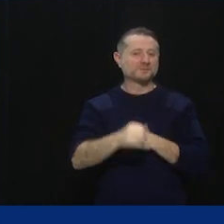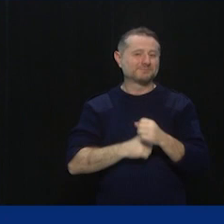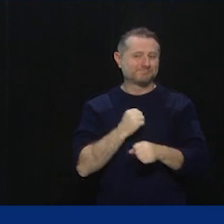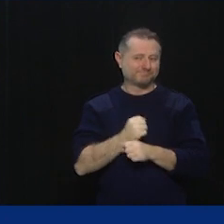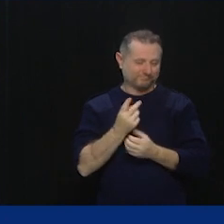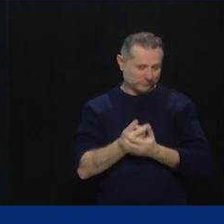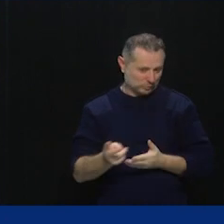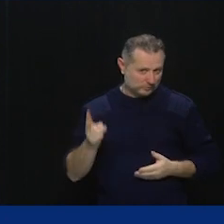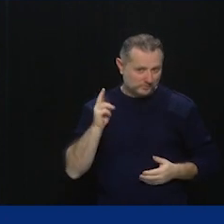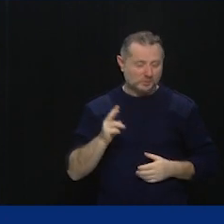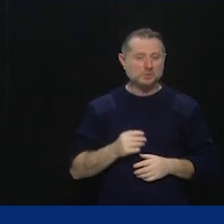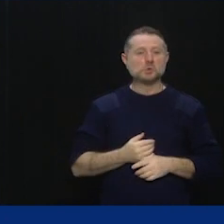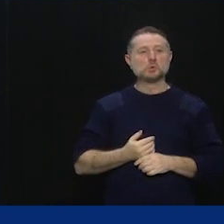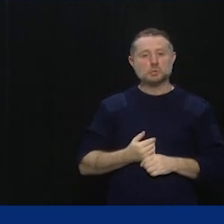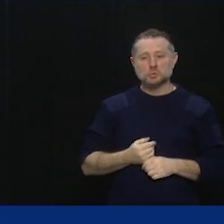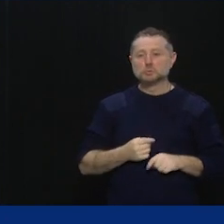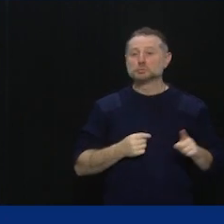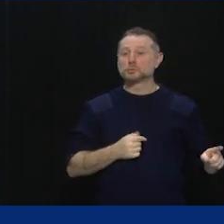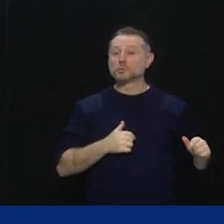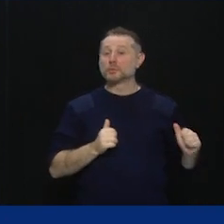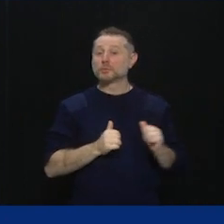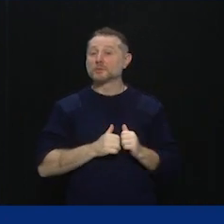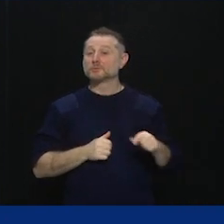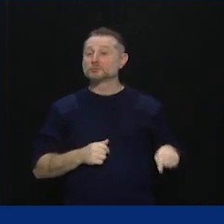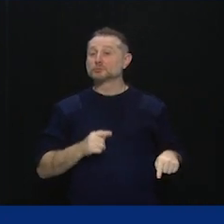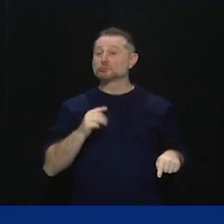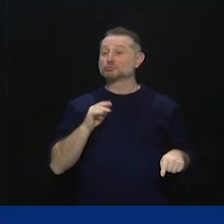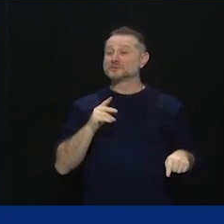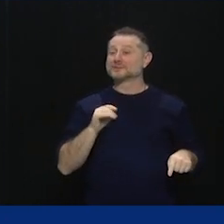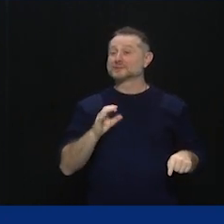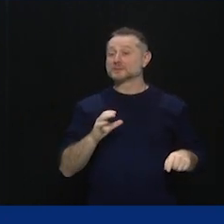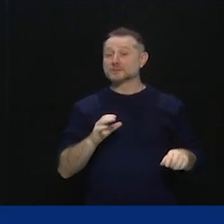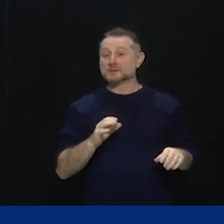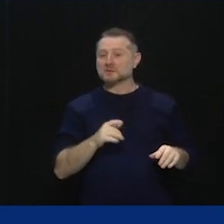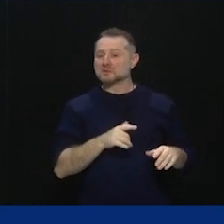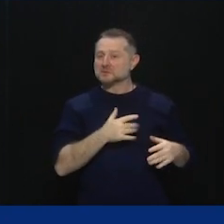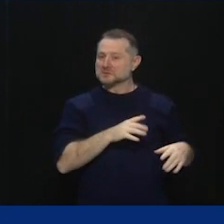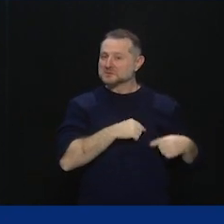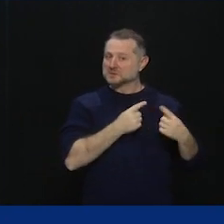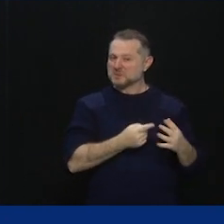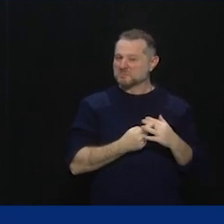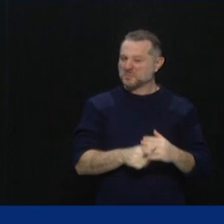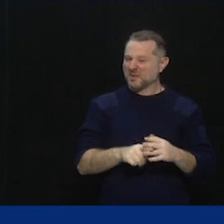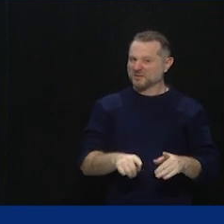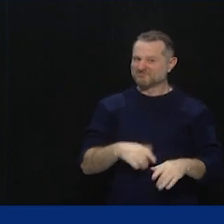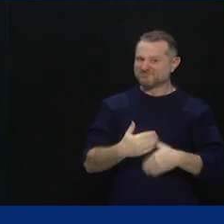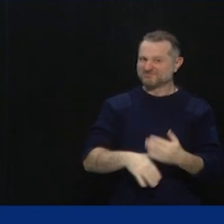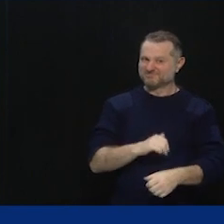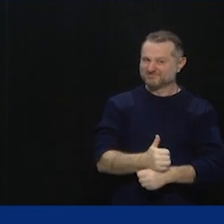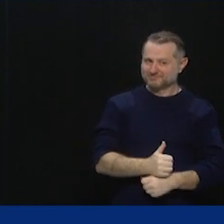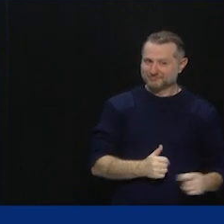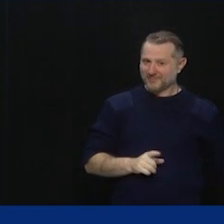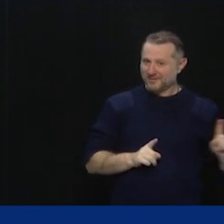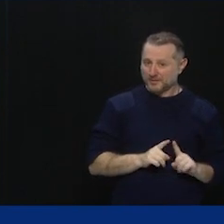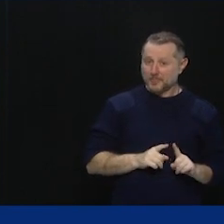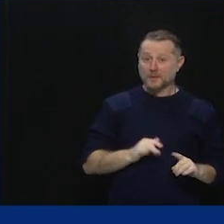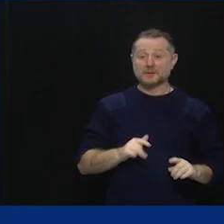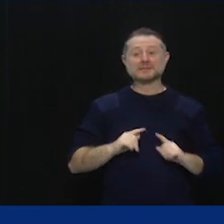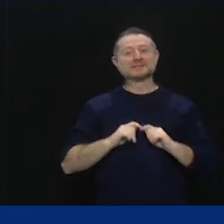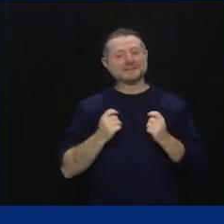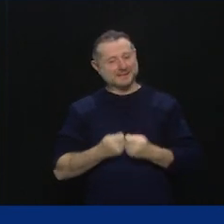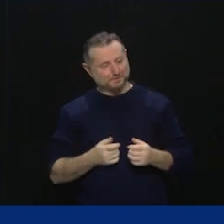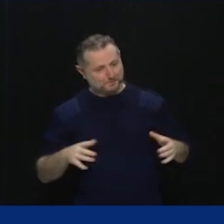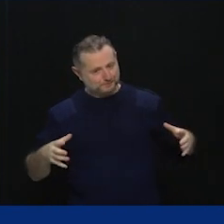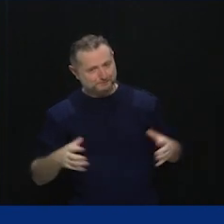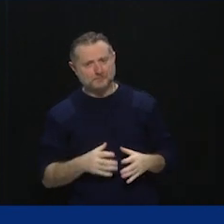She's been with TriTech almost from the beginning. But also the extended, the team that's come to agree to work for us. We have